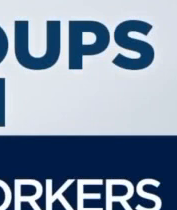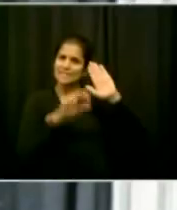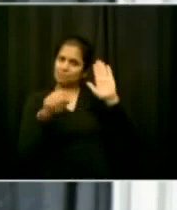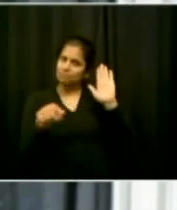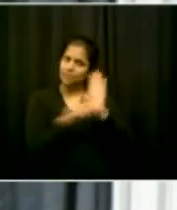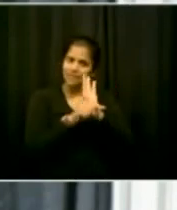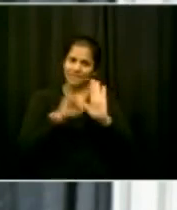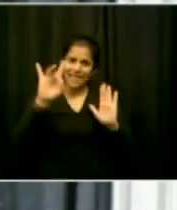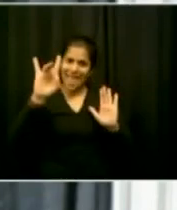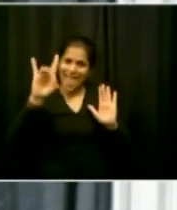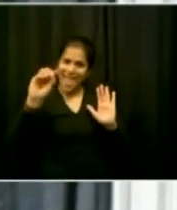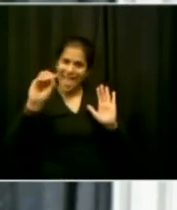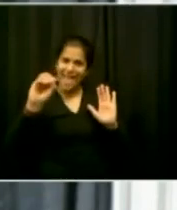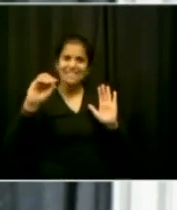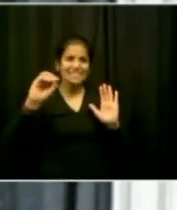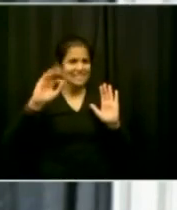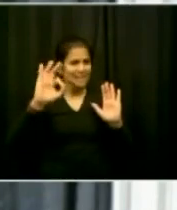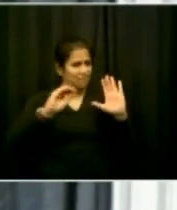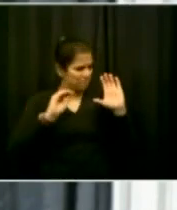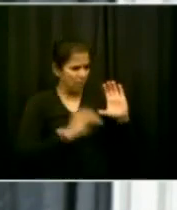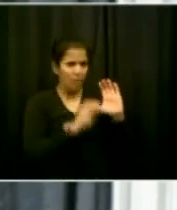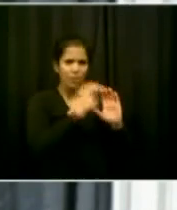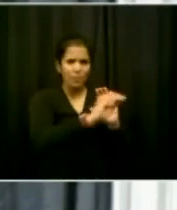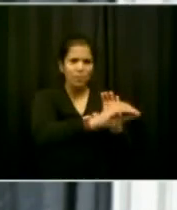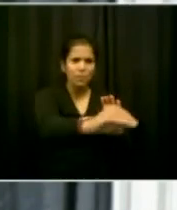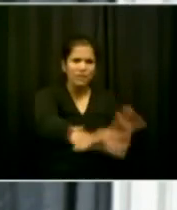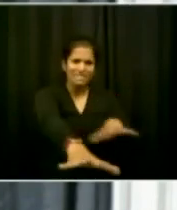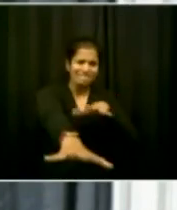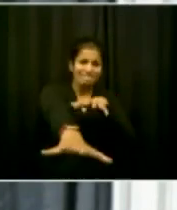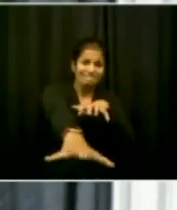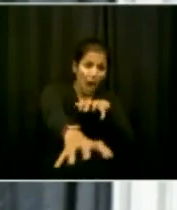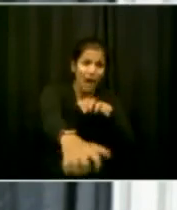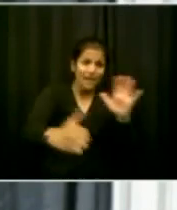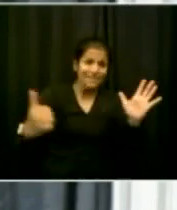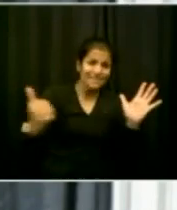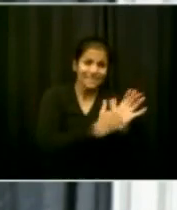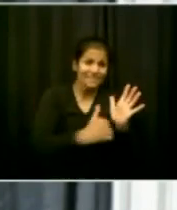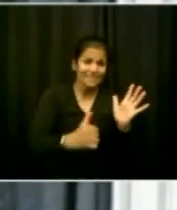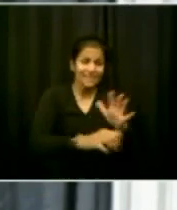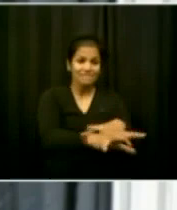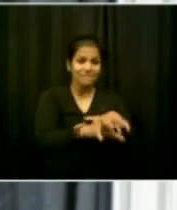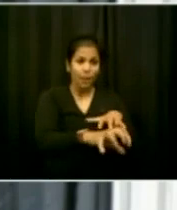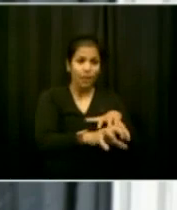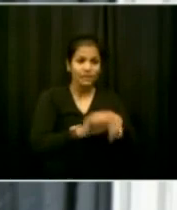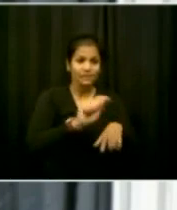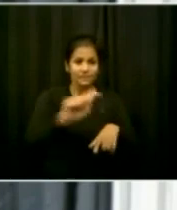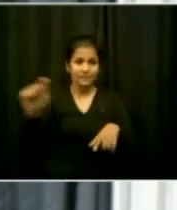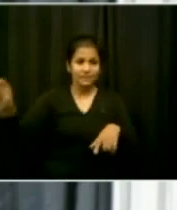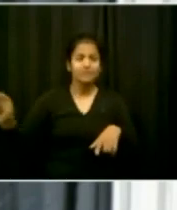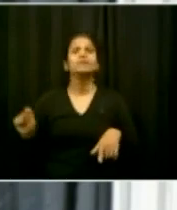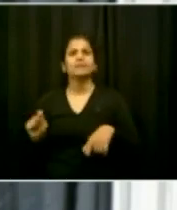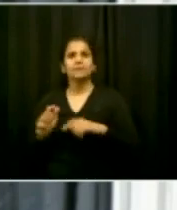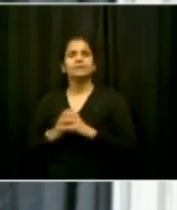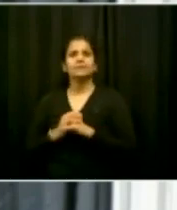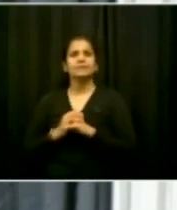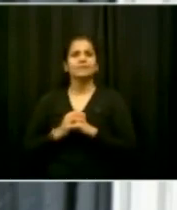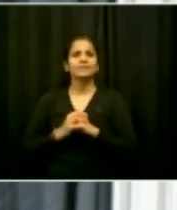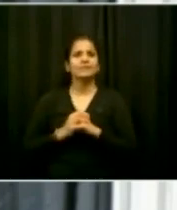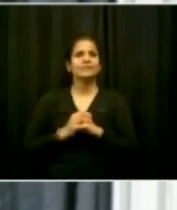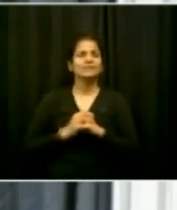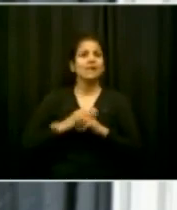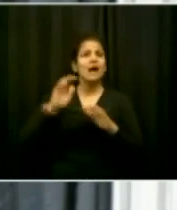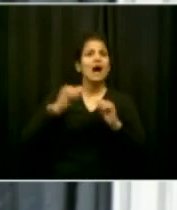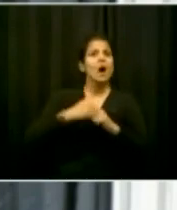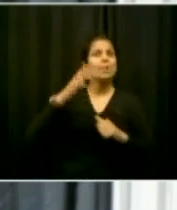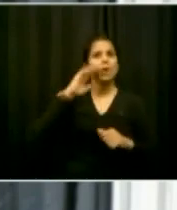simple. Appointments are scheduled. Eligibility is assessed online, and after affirming on the day of their appointment that they are symptom-free, they